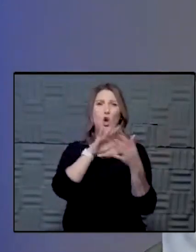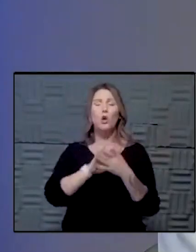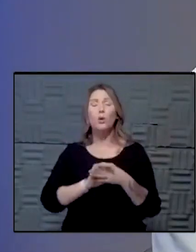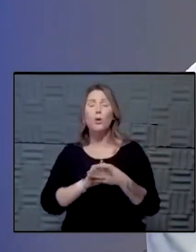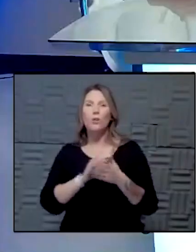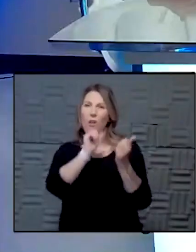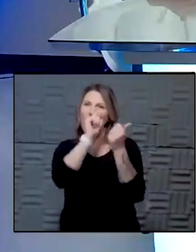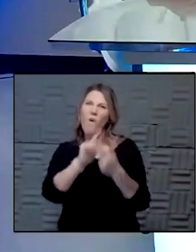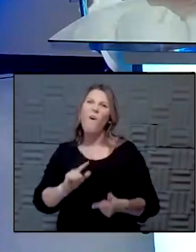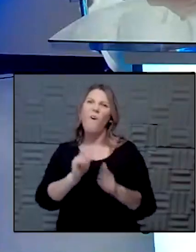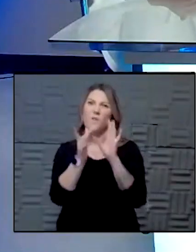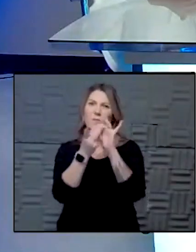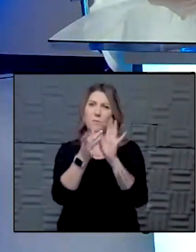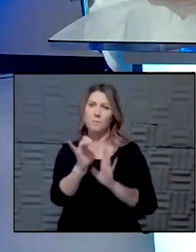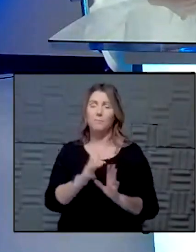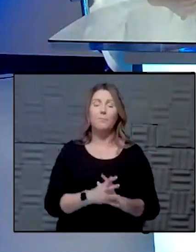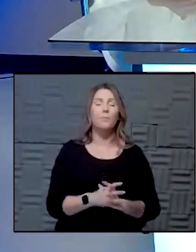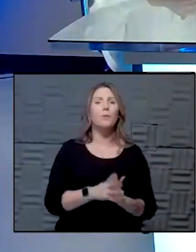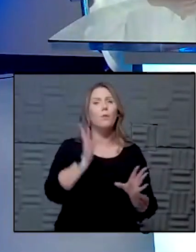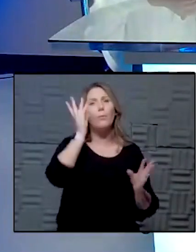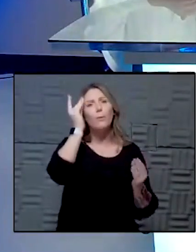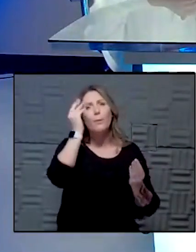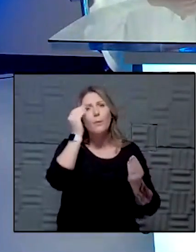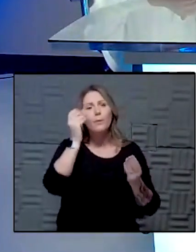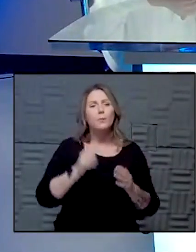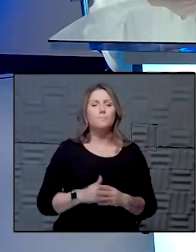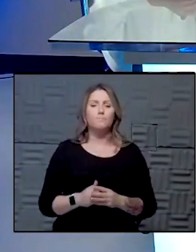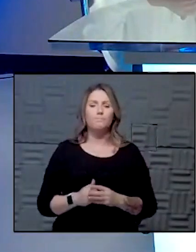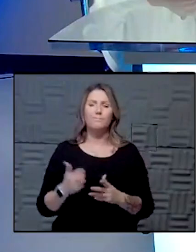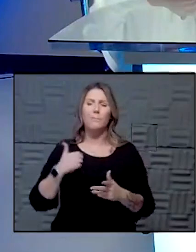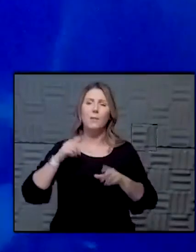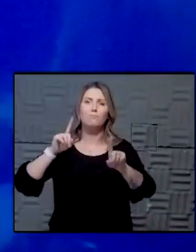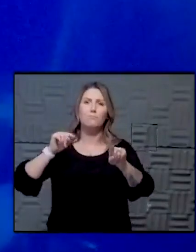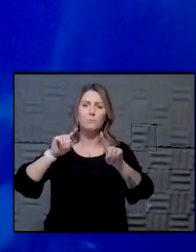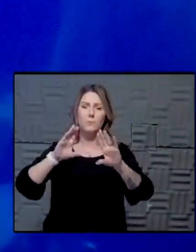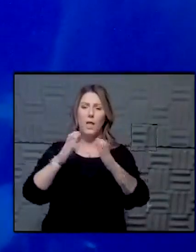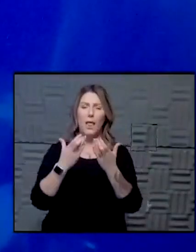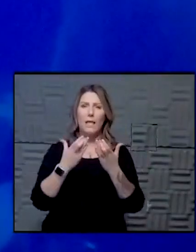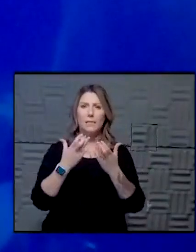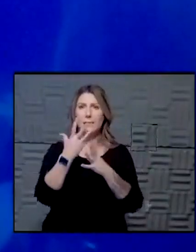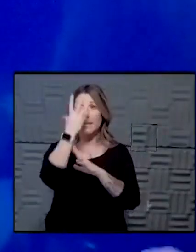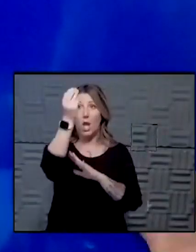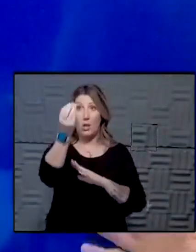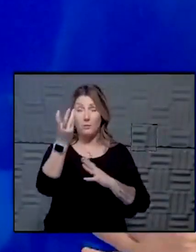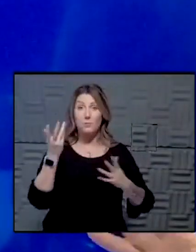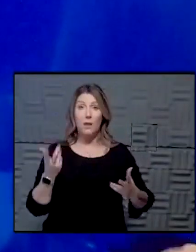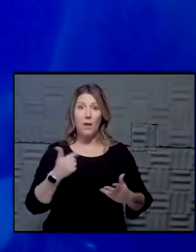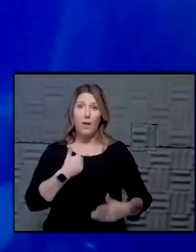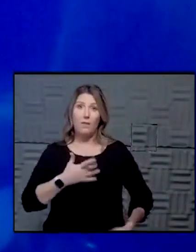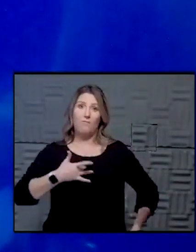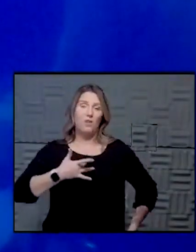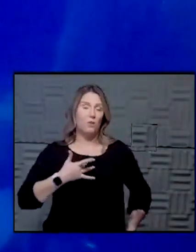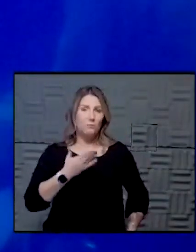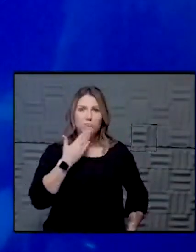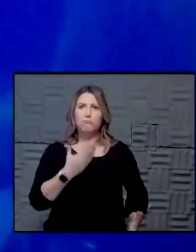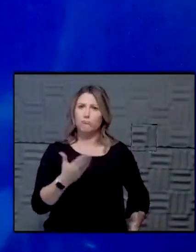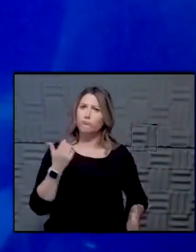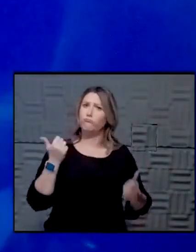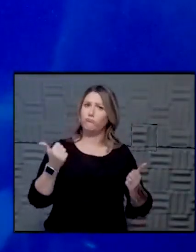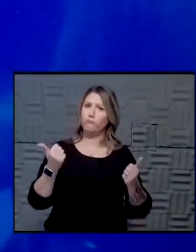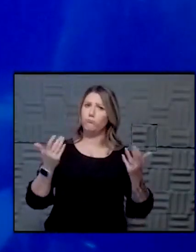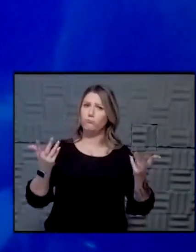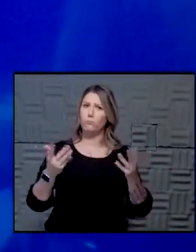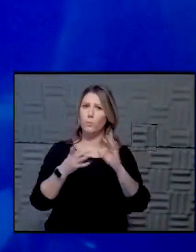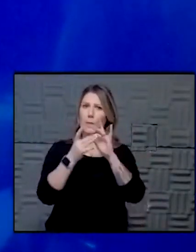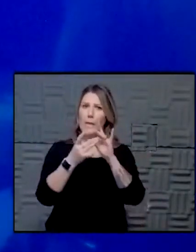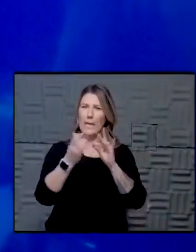nature. And just as a thought, I go to classes and they're outside, so I think I feel That'd be really great. good Yeah, about that. I would feel